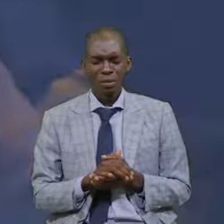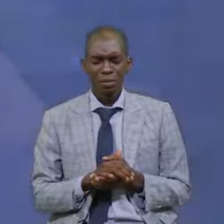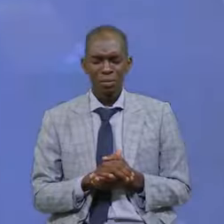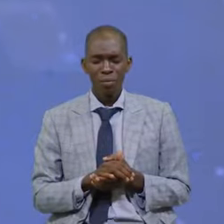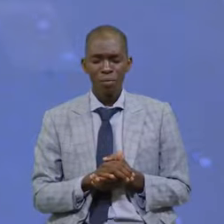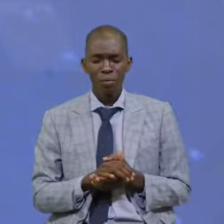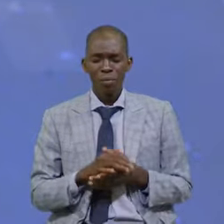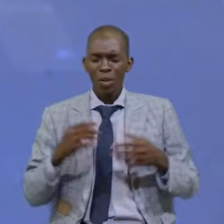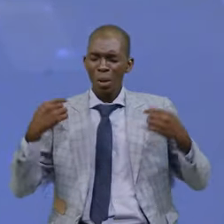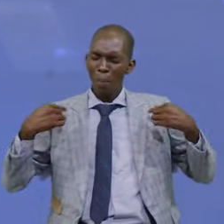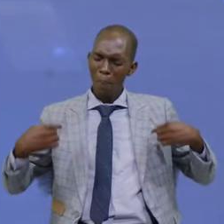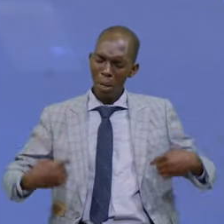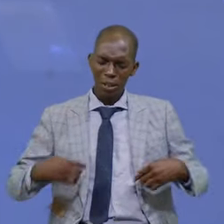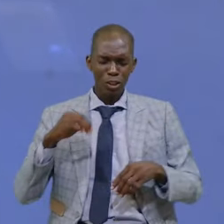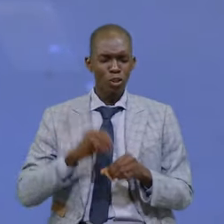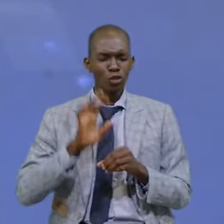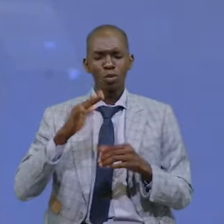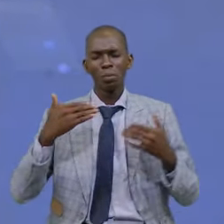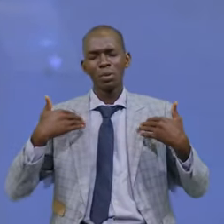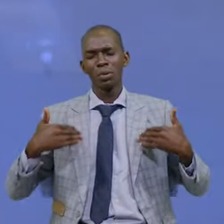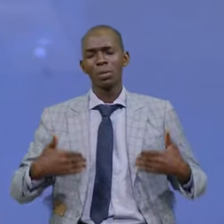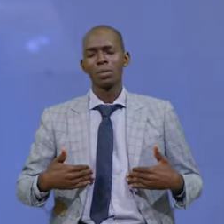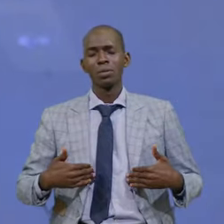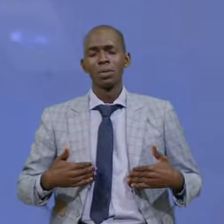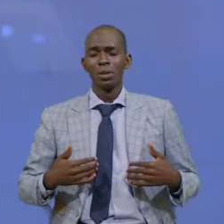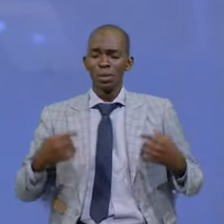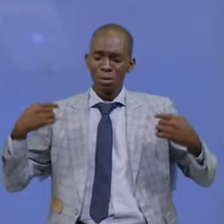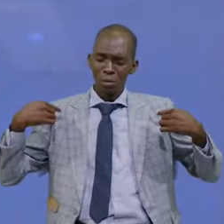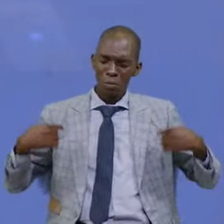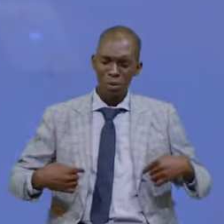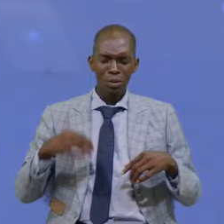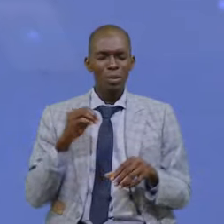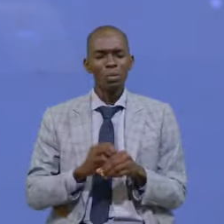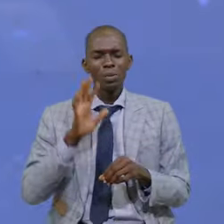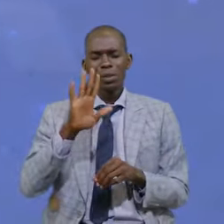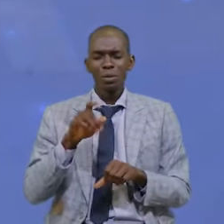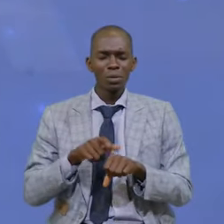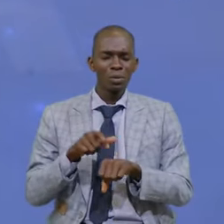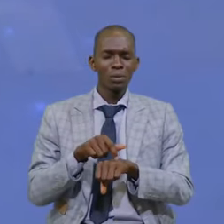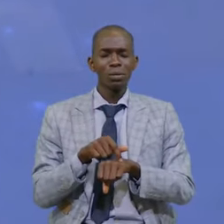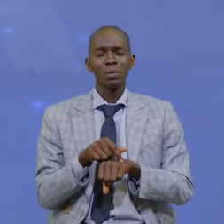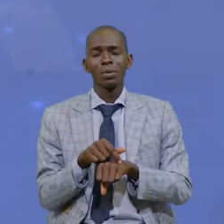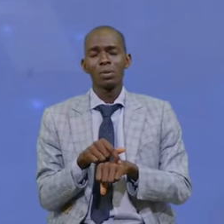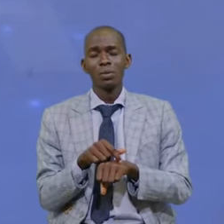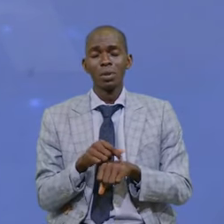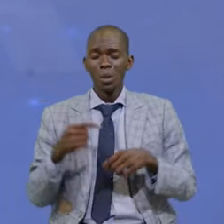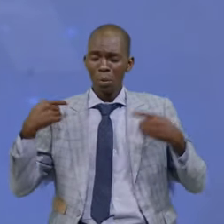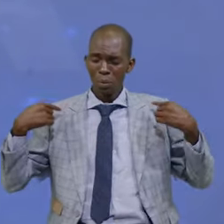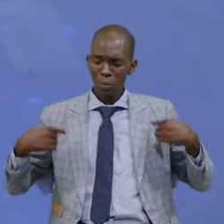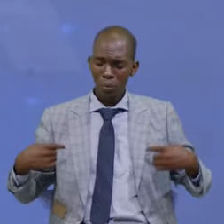Pain inside your body, pain in your bone, pain in